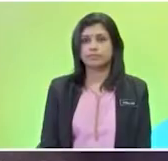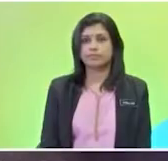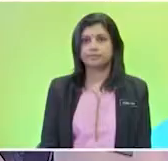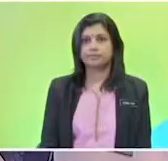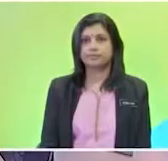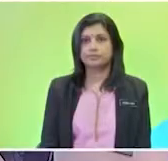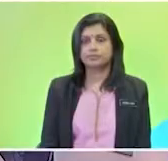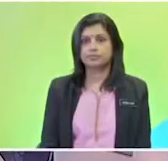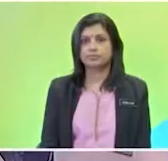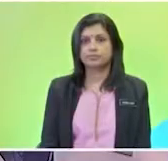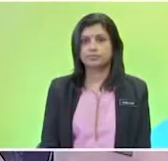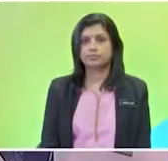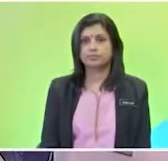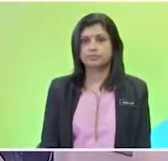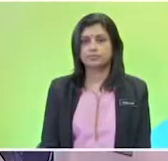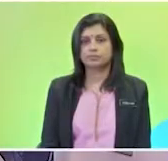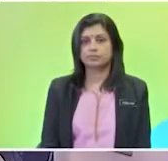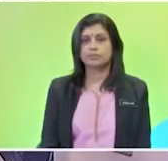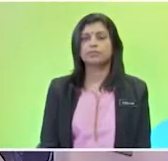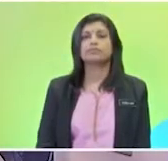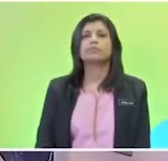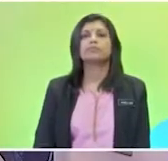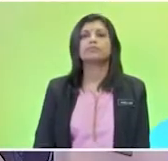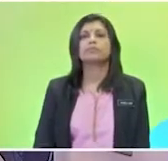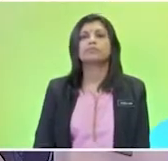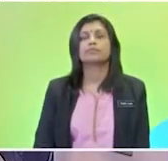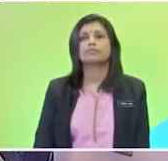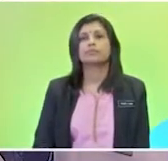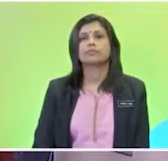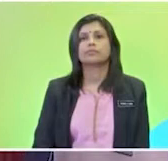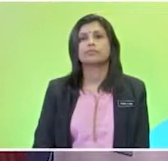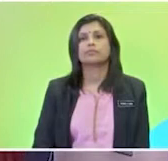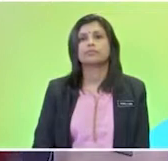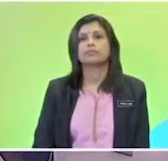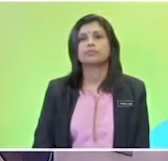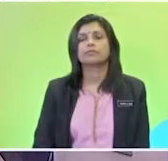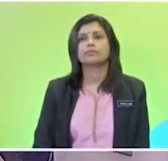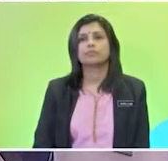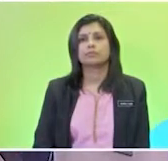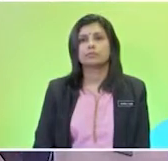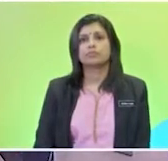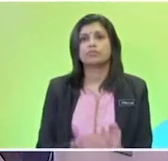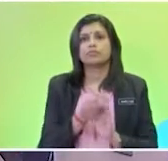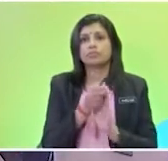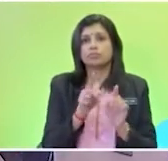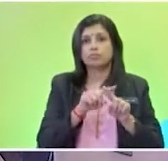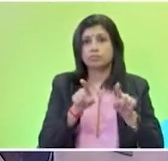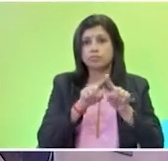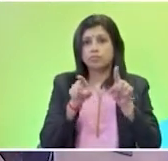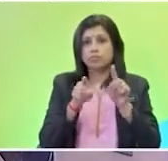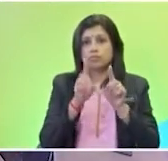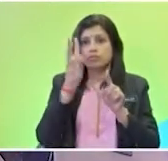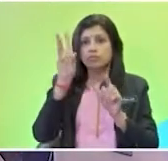8:40 p.m. in Malaysia. Okay. So, the time difference is 6 hours. In Denmark.